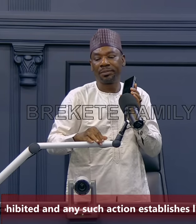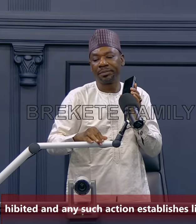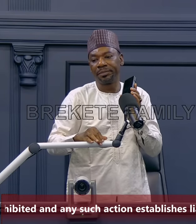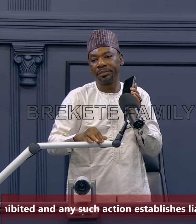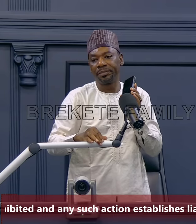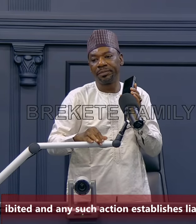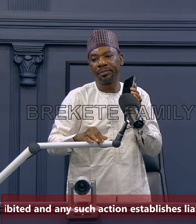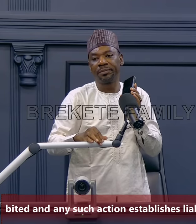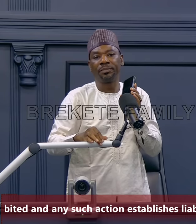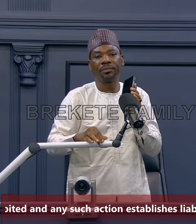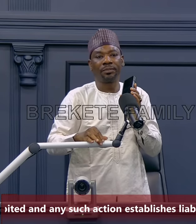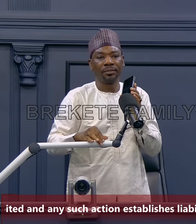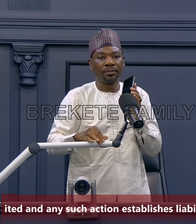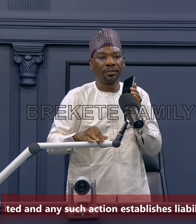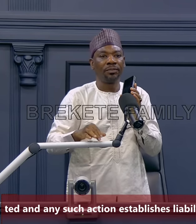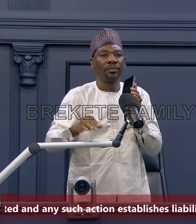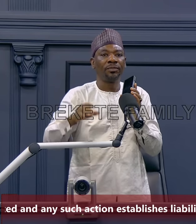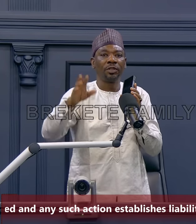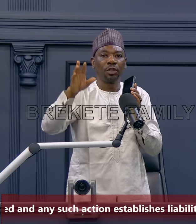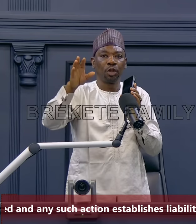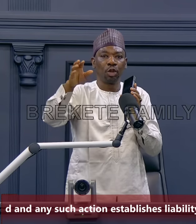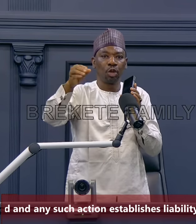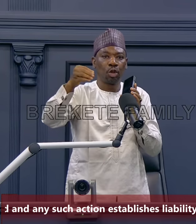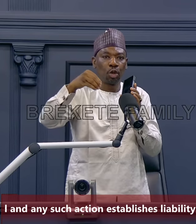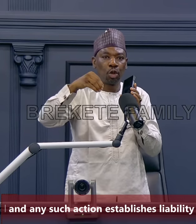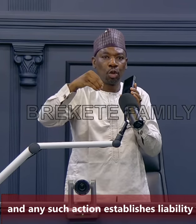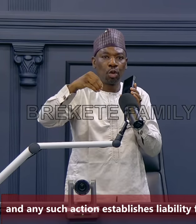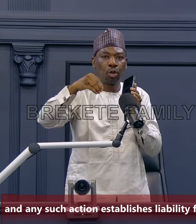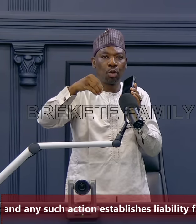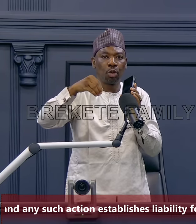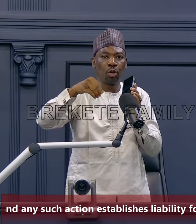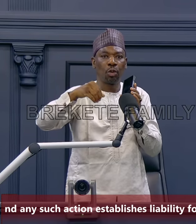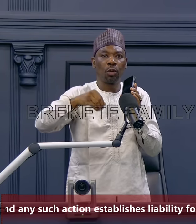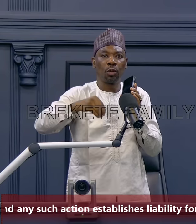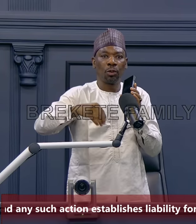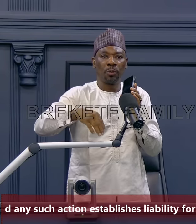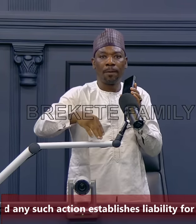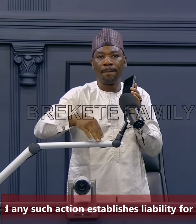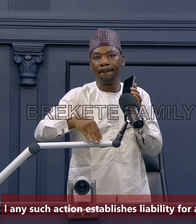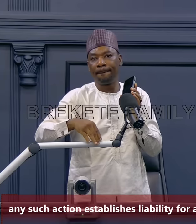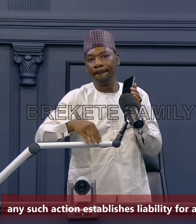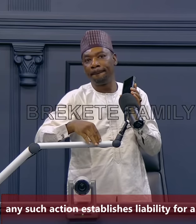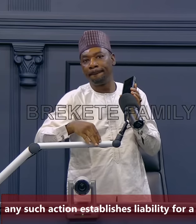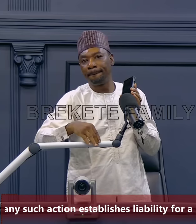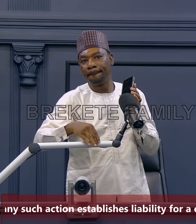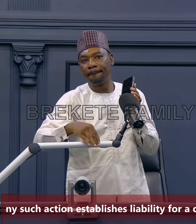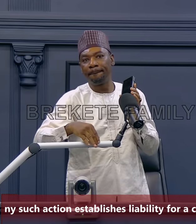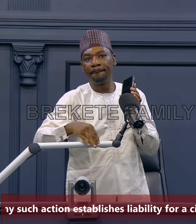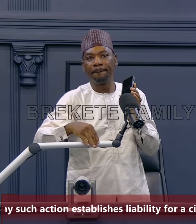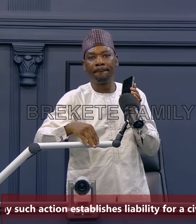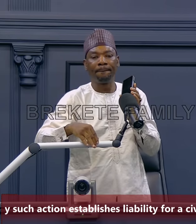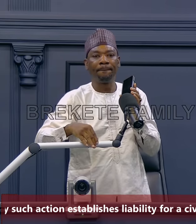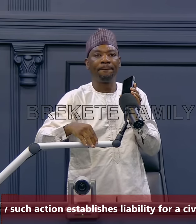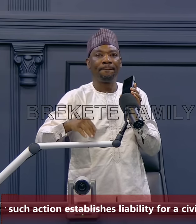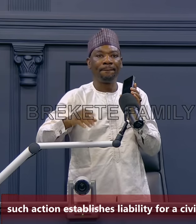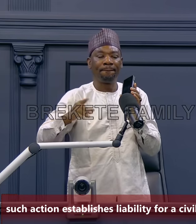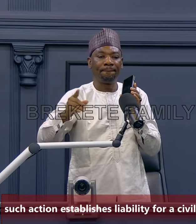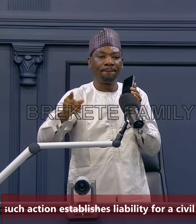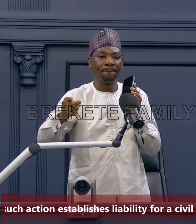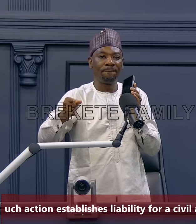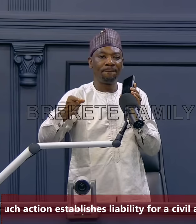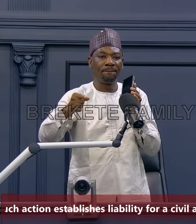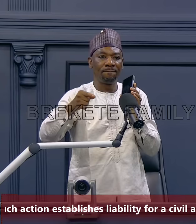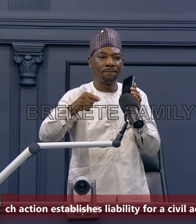and then this morning I was showering to get out to the office and immediately I came out I saw your message as